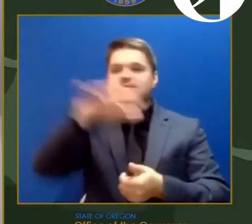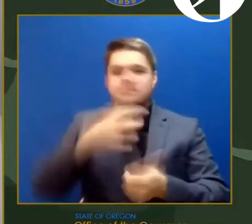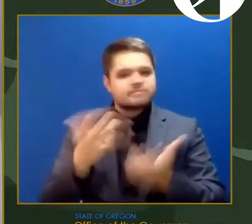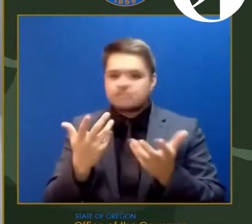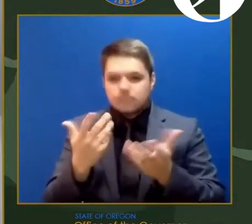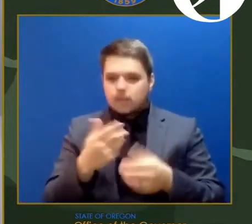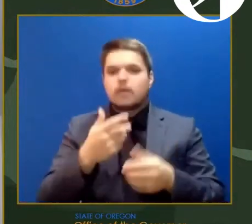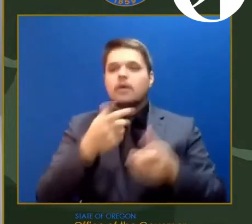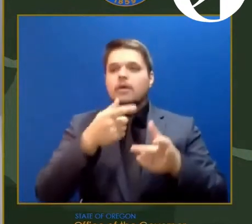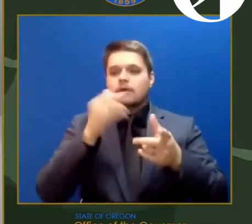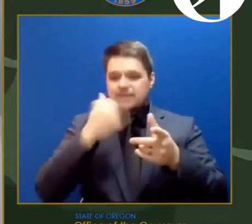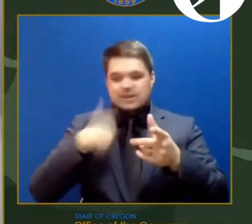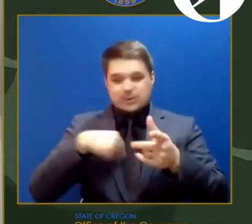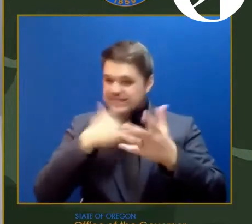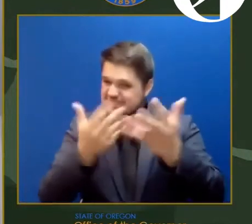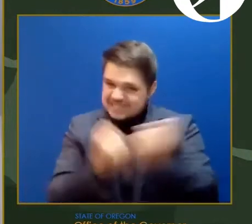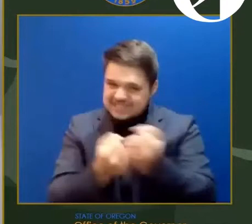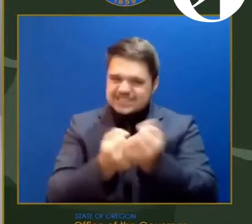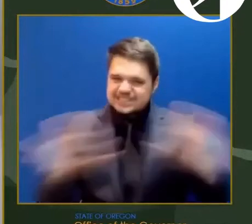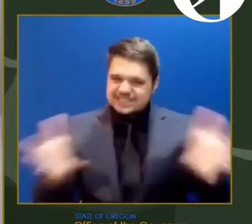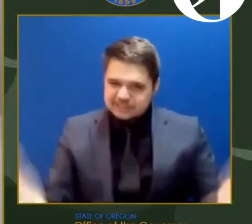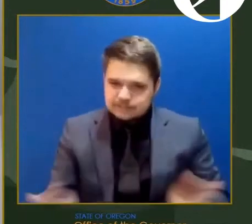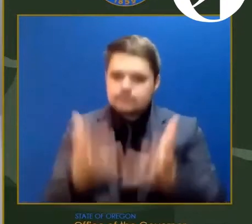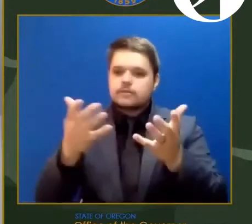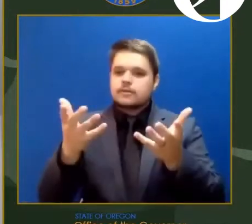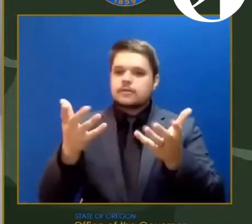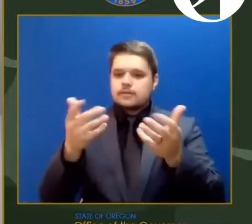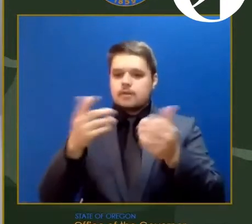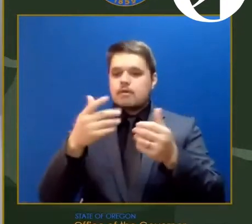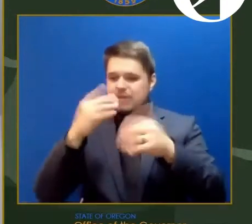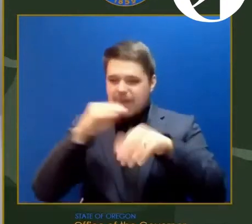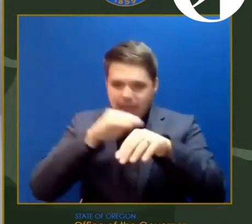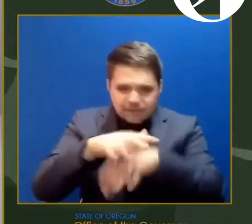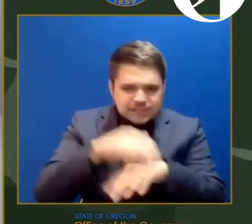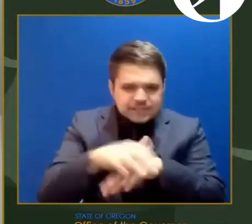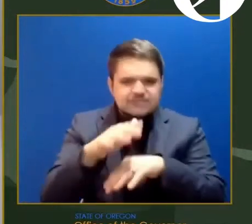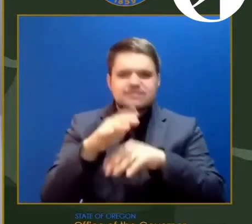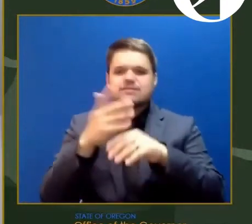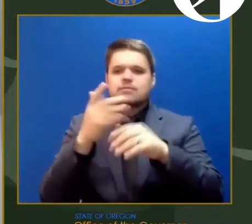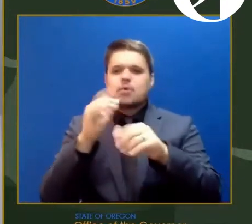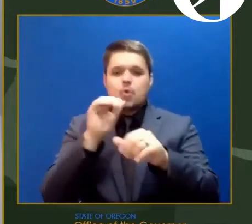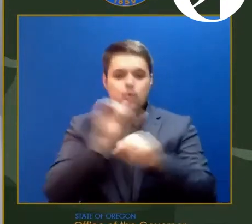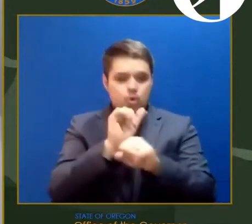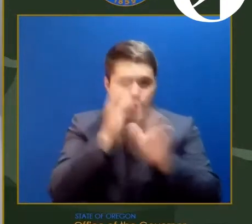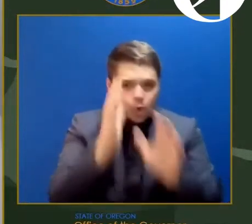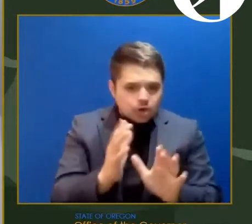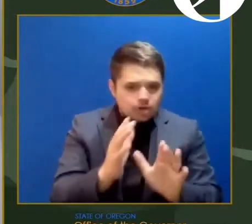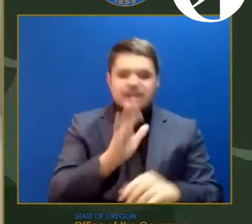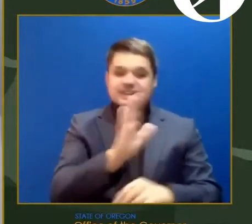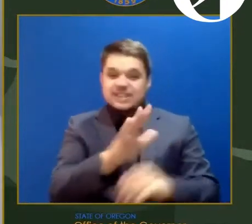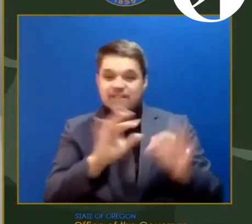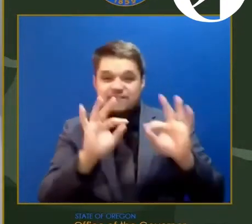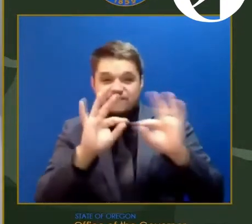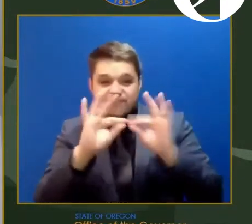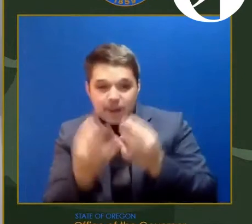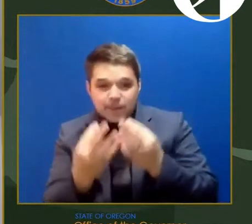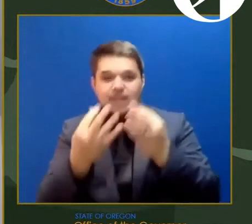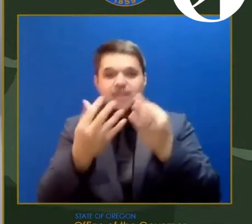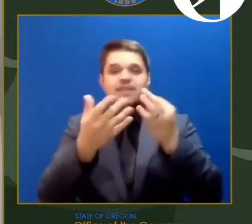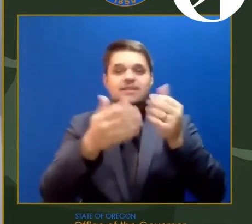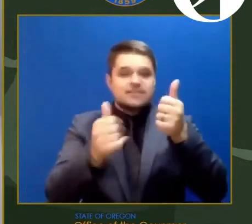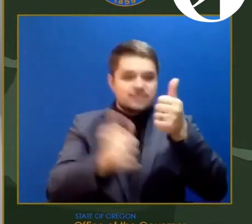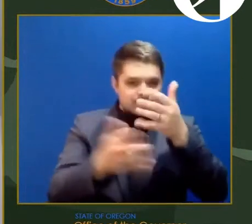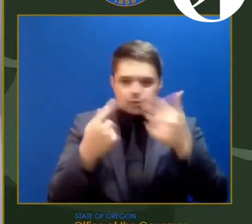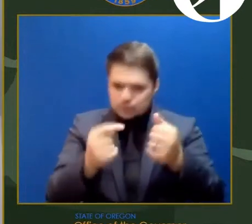see that the effects were affecting the whole family. And that's how we started to get into the small business conversations with folks, all the